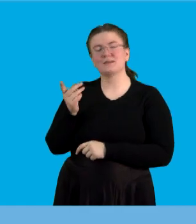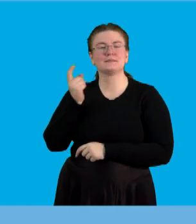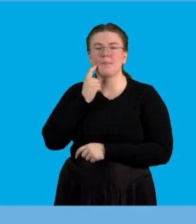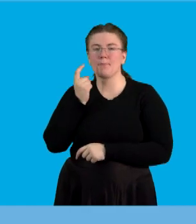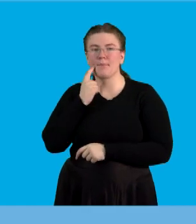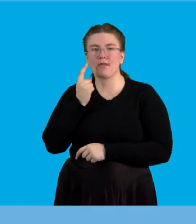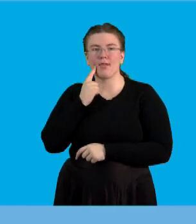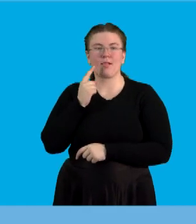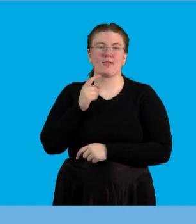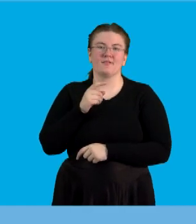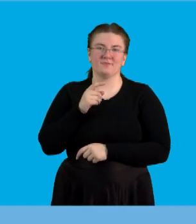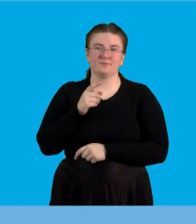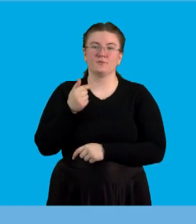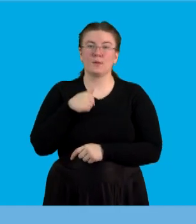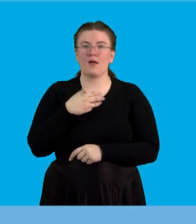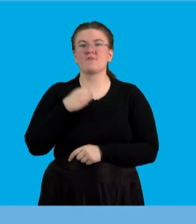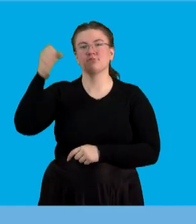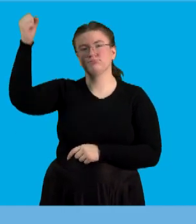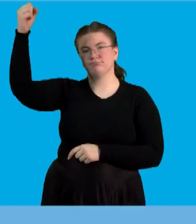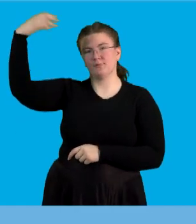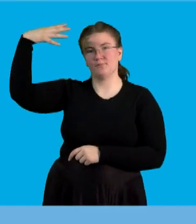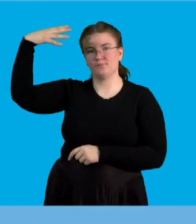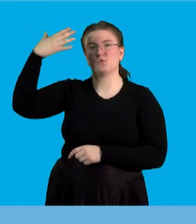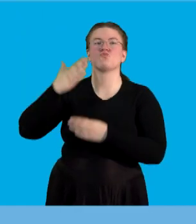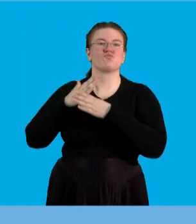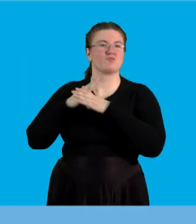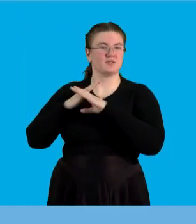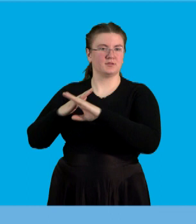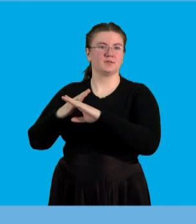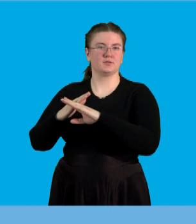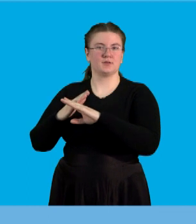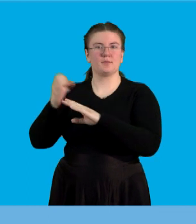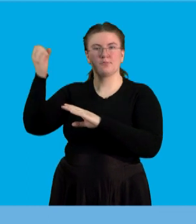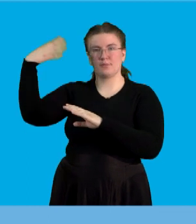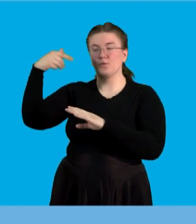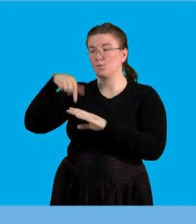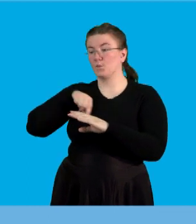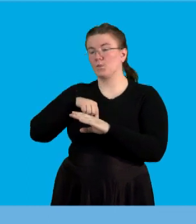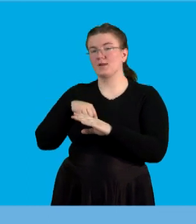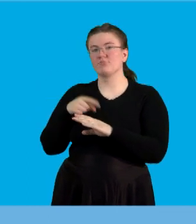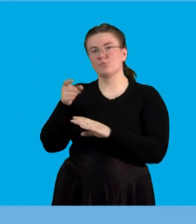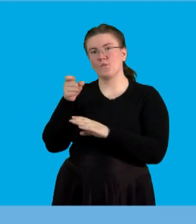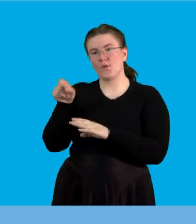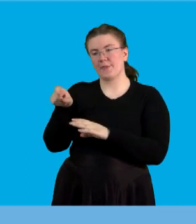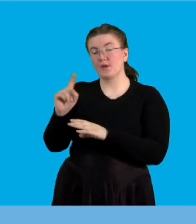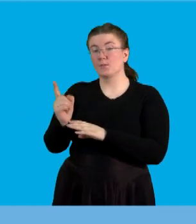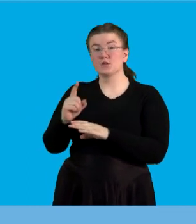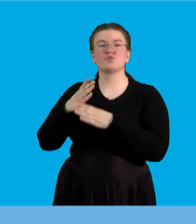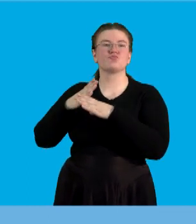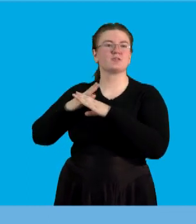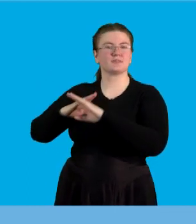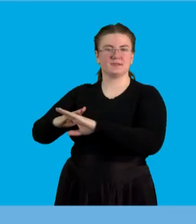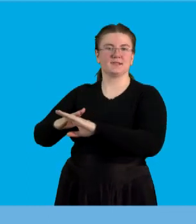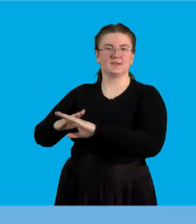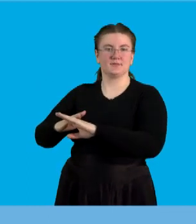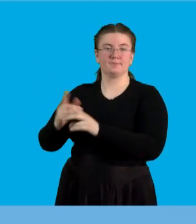simple series electric circuit, whereby we have a light bulb, which is our resistor. So our light bulb, we're going to use it as our resistor, and